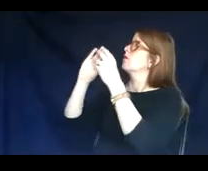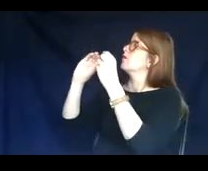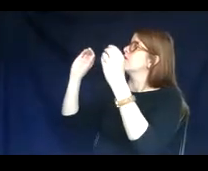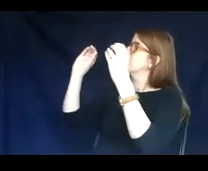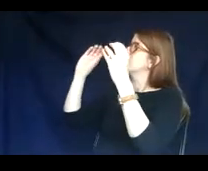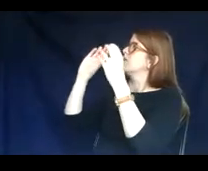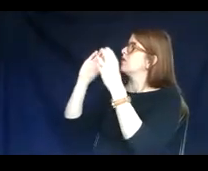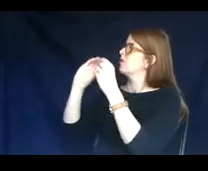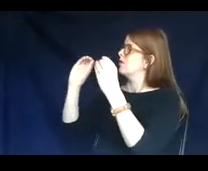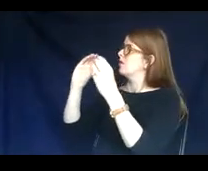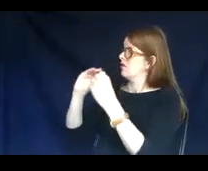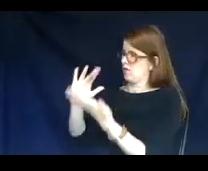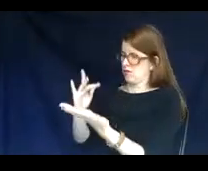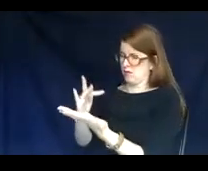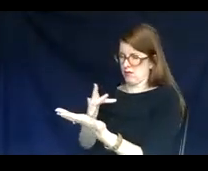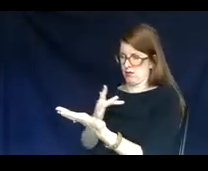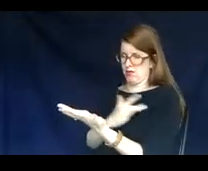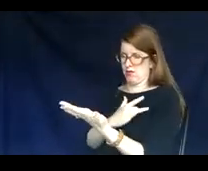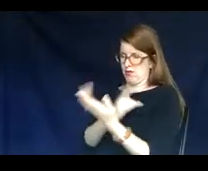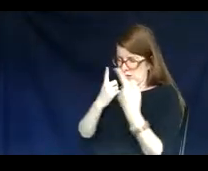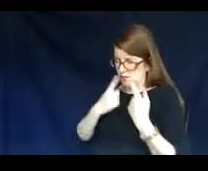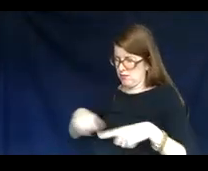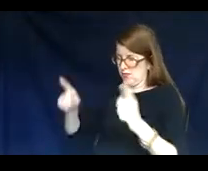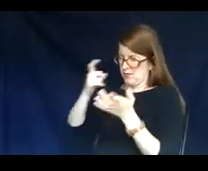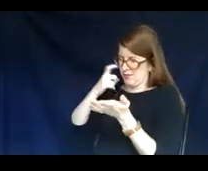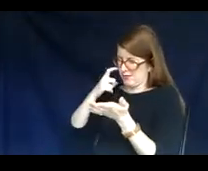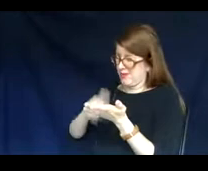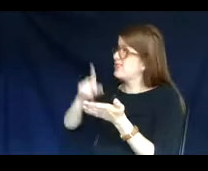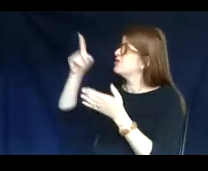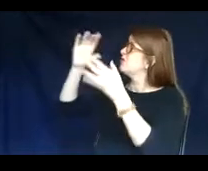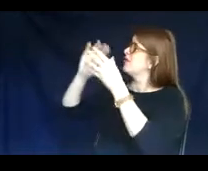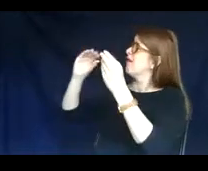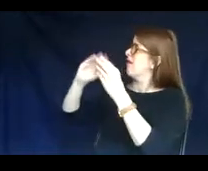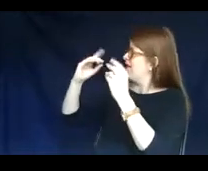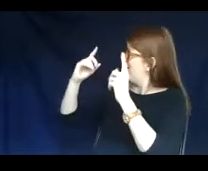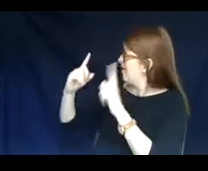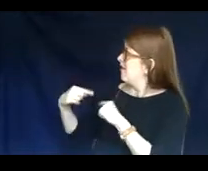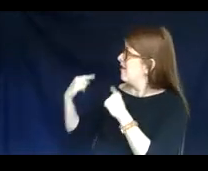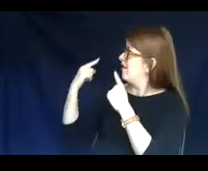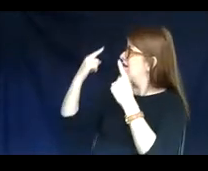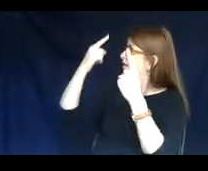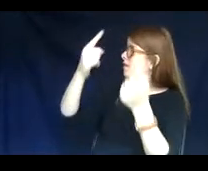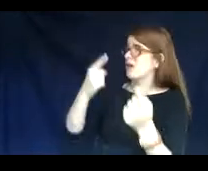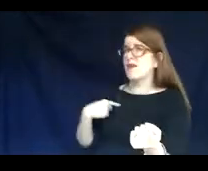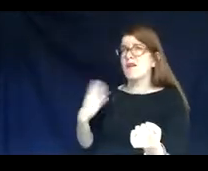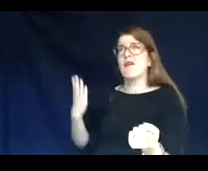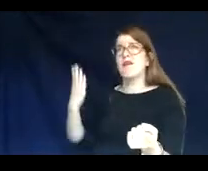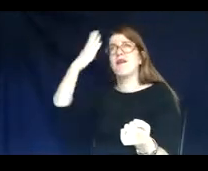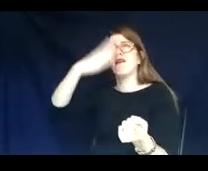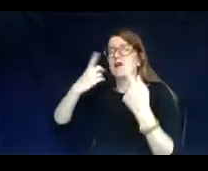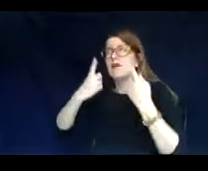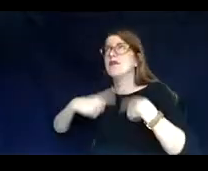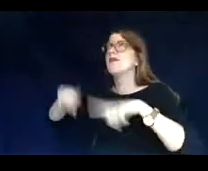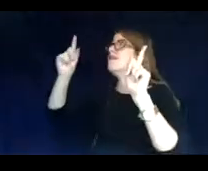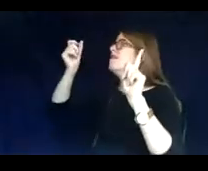say. You've been speaking out for all of time. All of